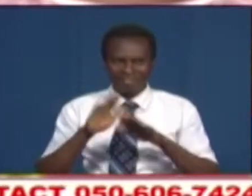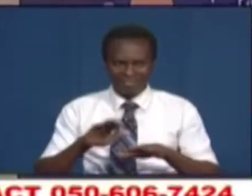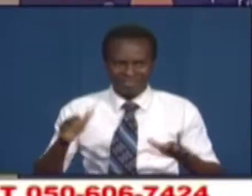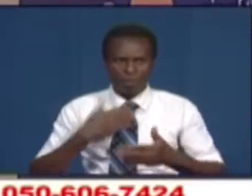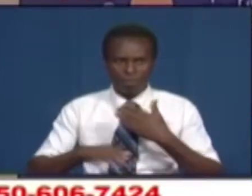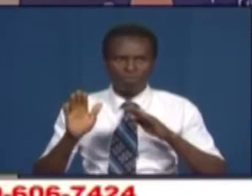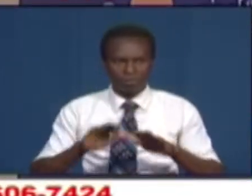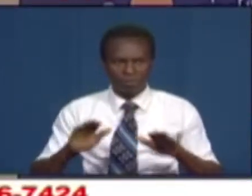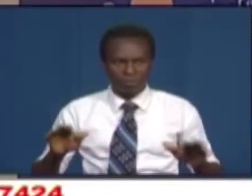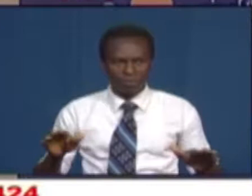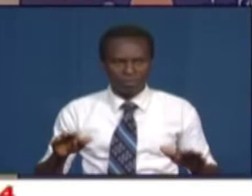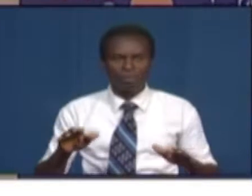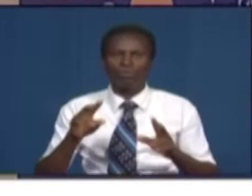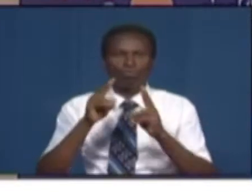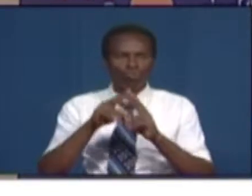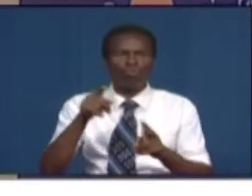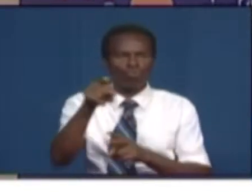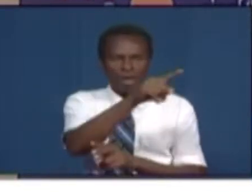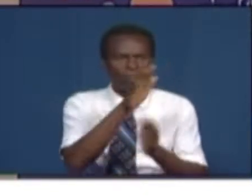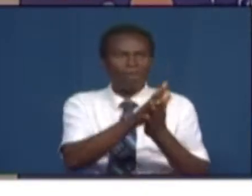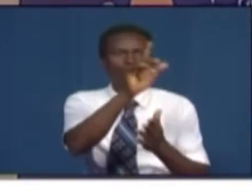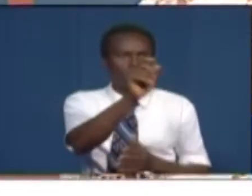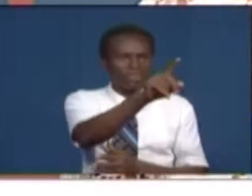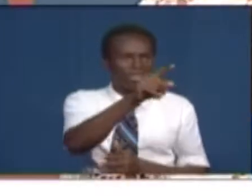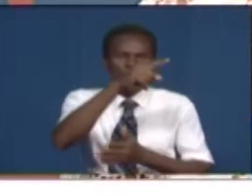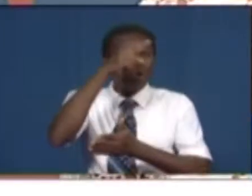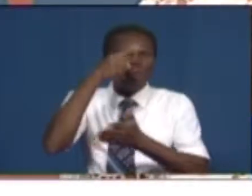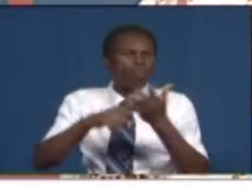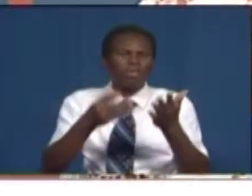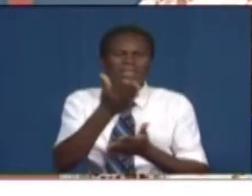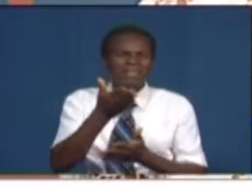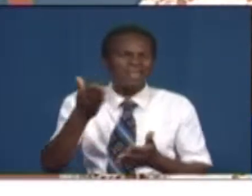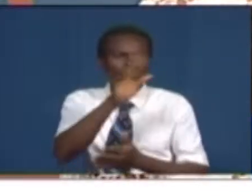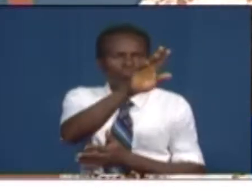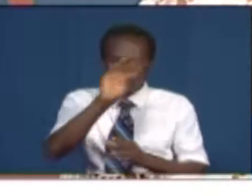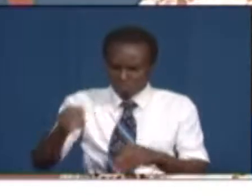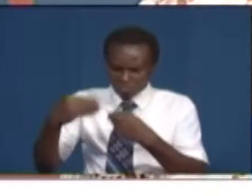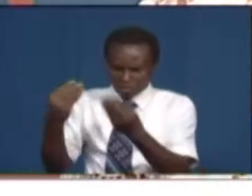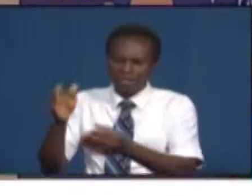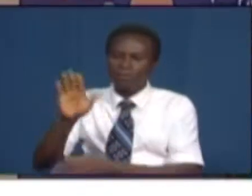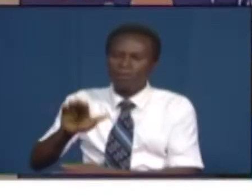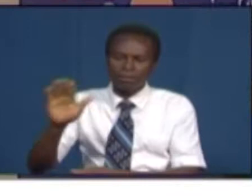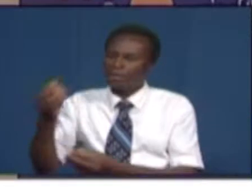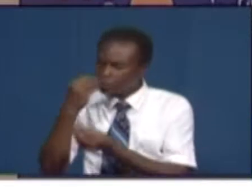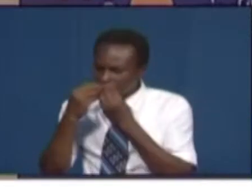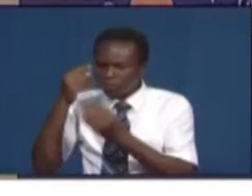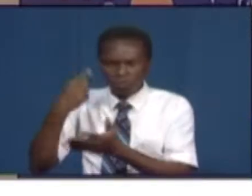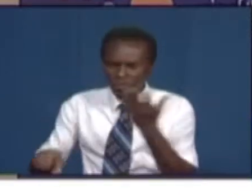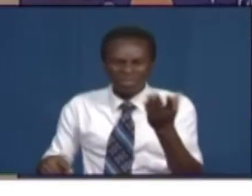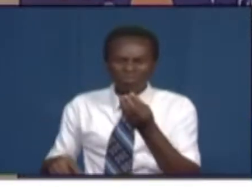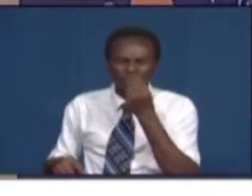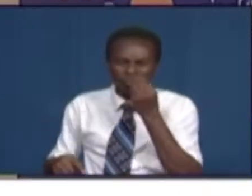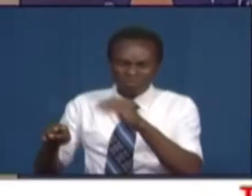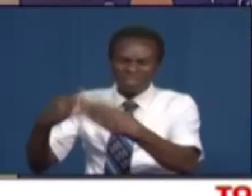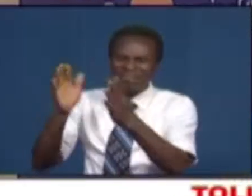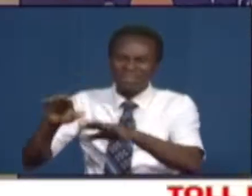what are some of the things you actually do to ensure that they are consciously aware? They don't grow up like myself and Abigail, who